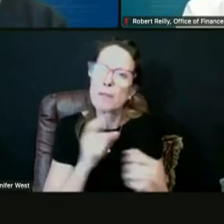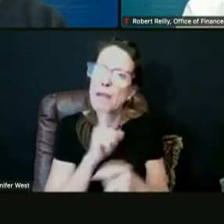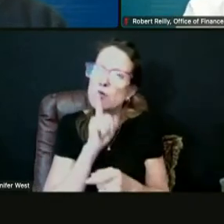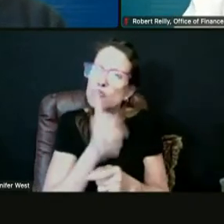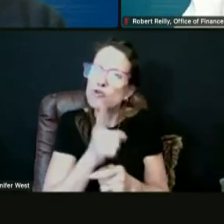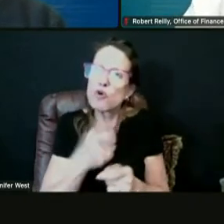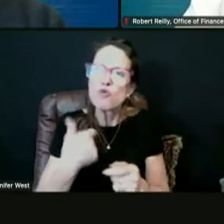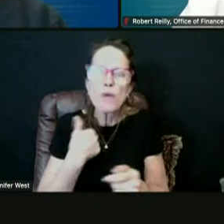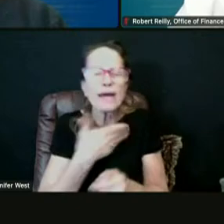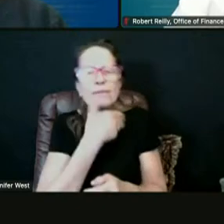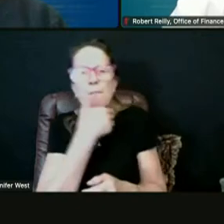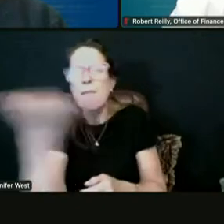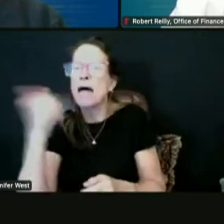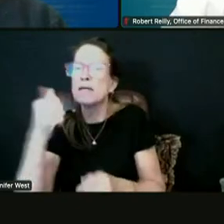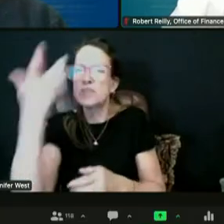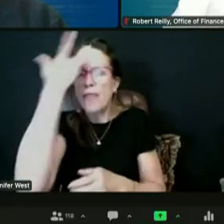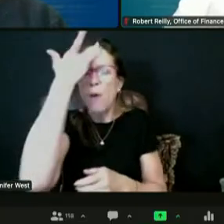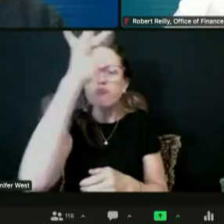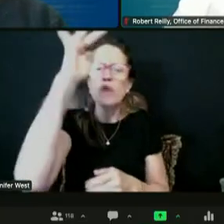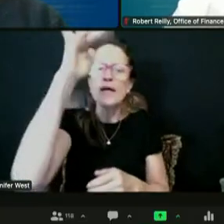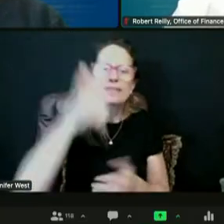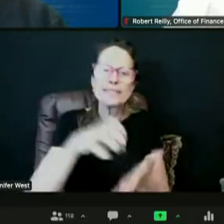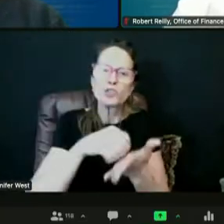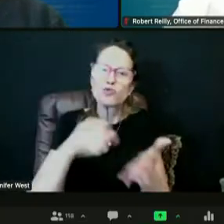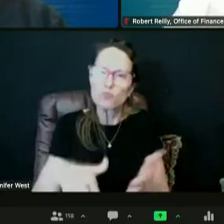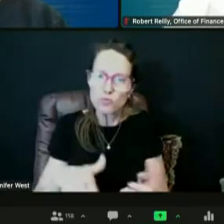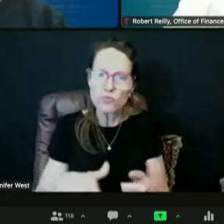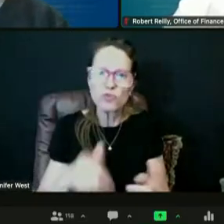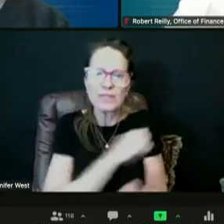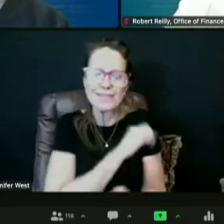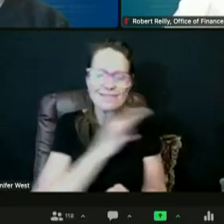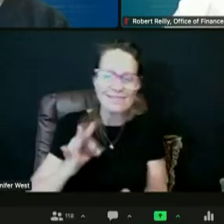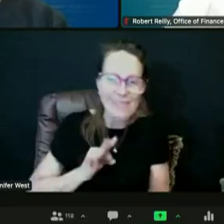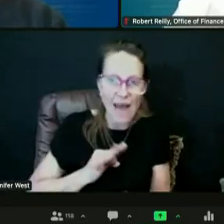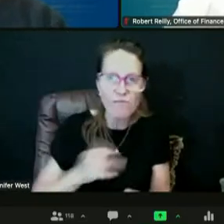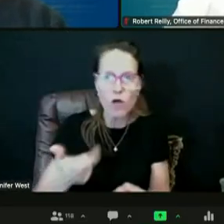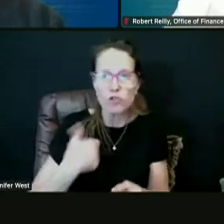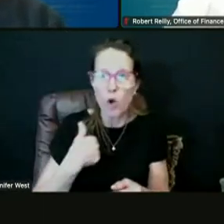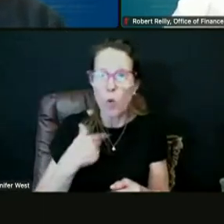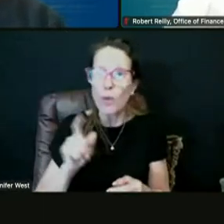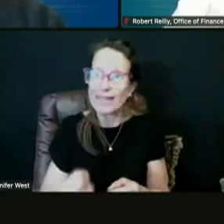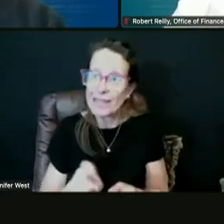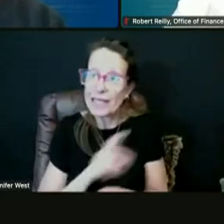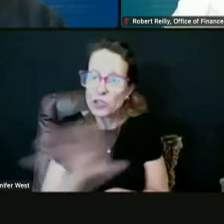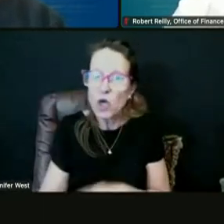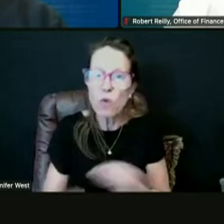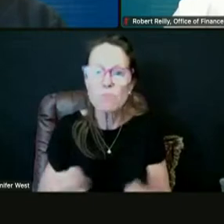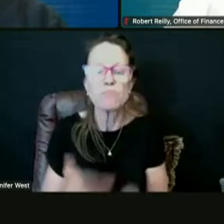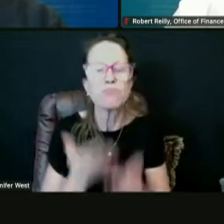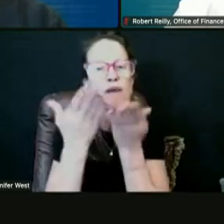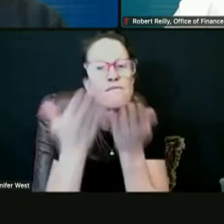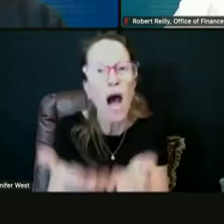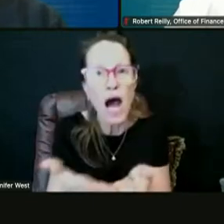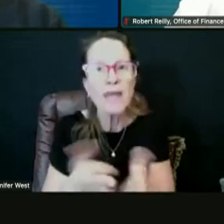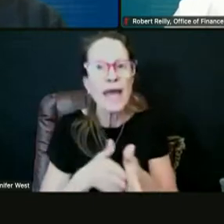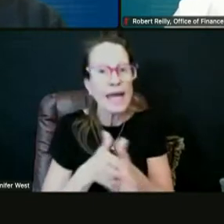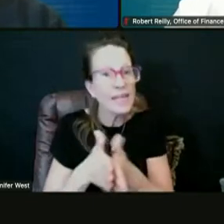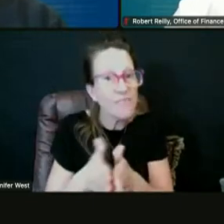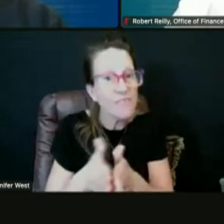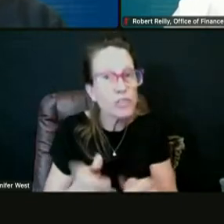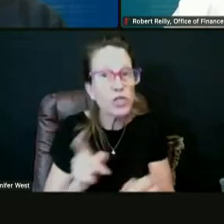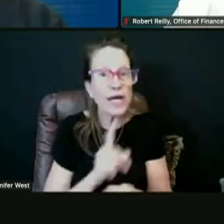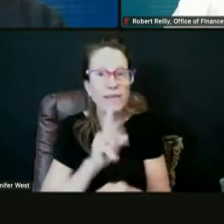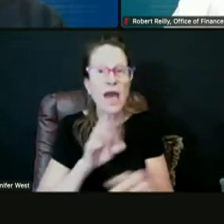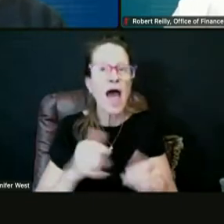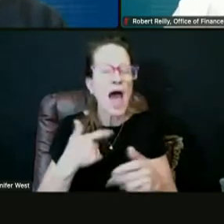serve our students. And in order to do that, that means we have to provide innovation in ways that allows our staff to be able to want to stay in the profession, enjoy